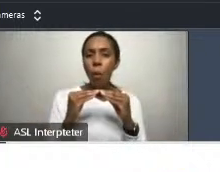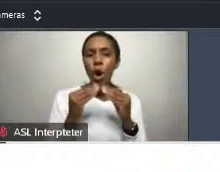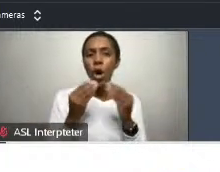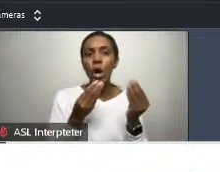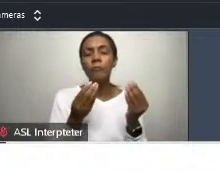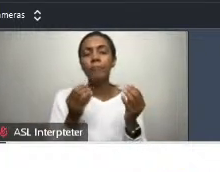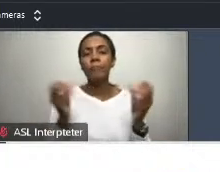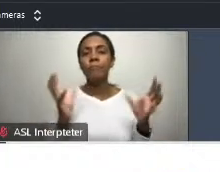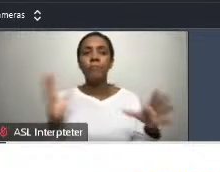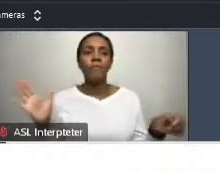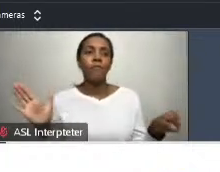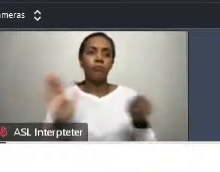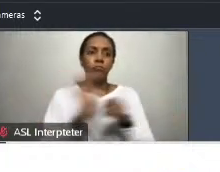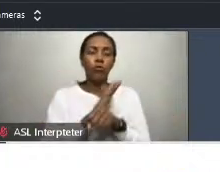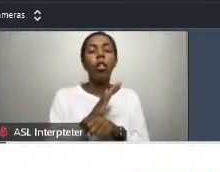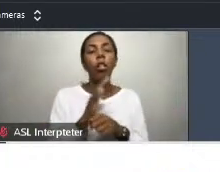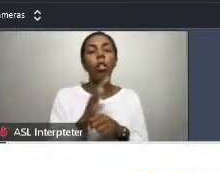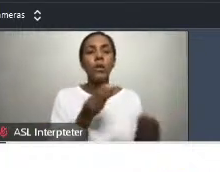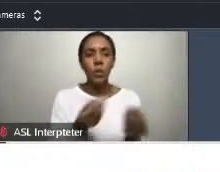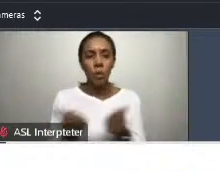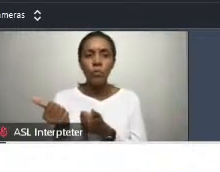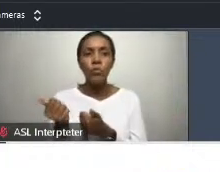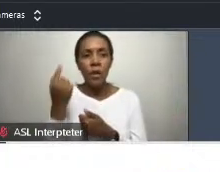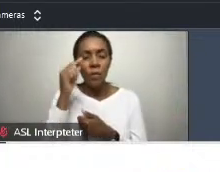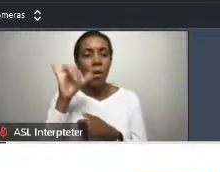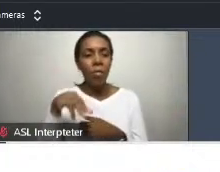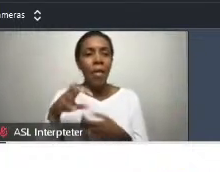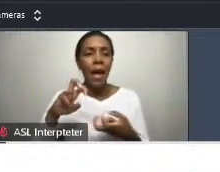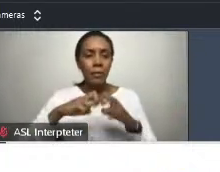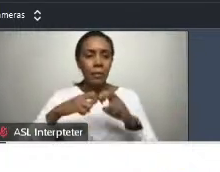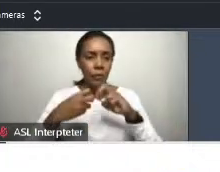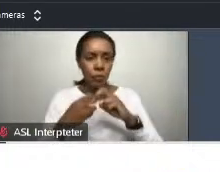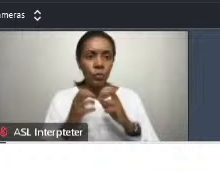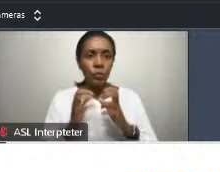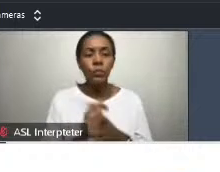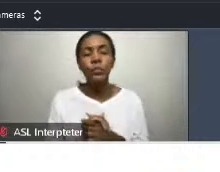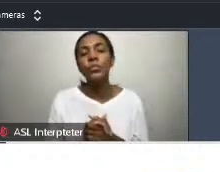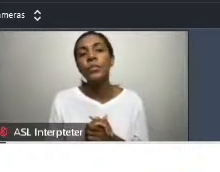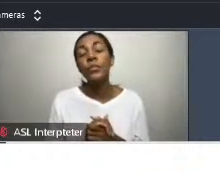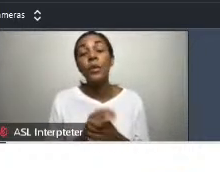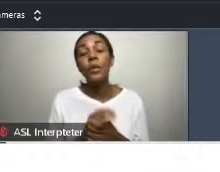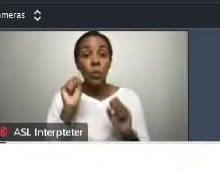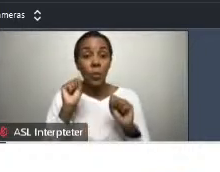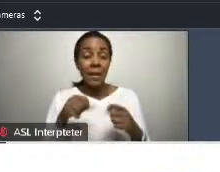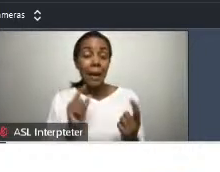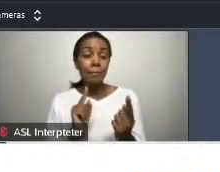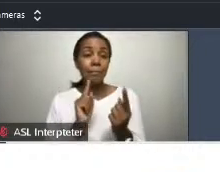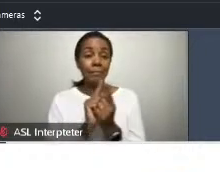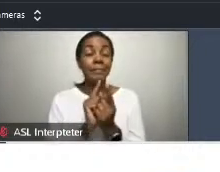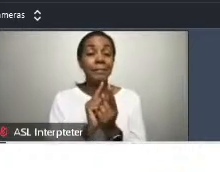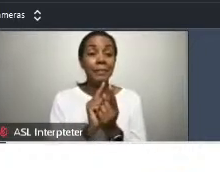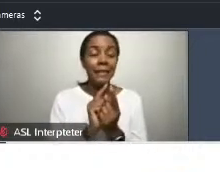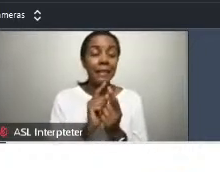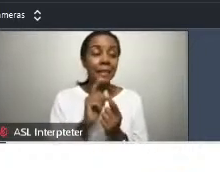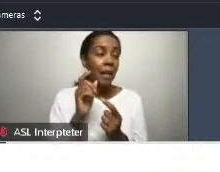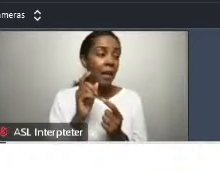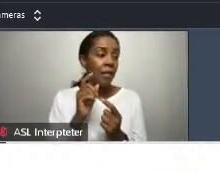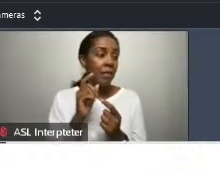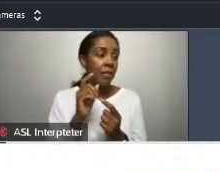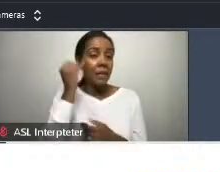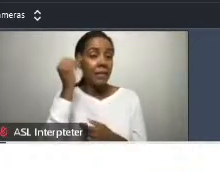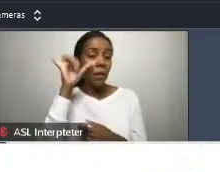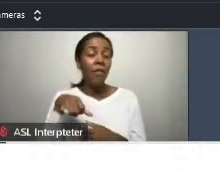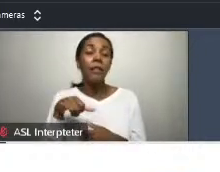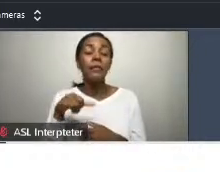solution, propose a more comprehensive solution to this issue so that we're able to meet the spirit of this moratorium